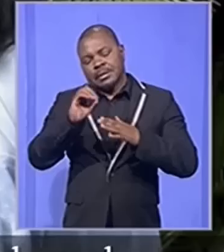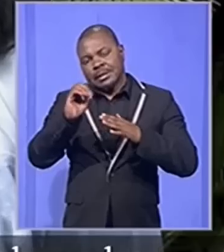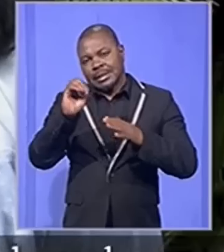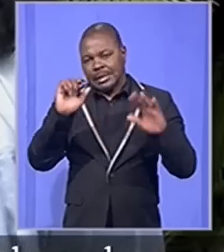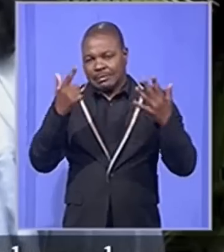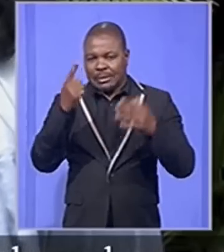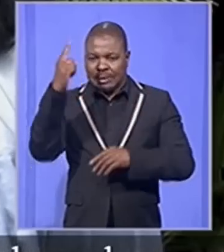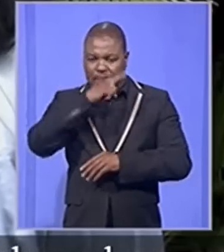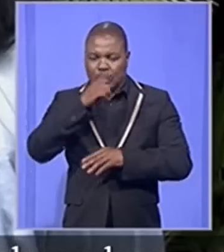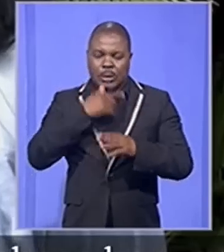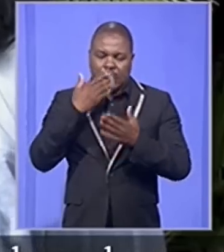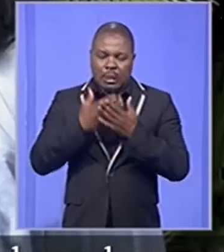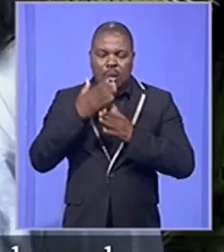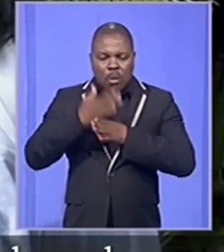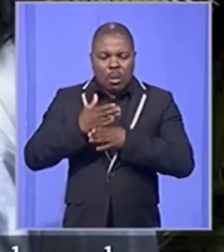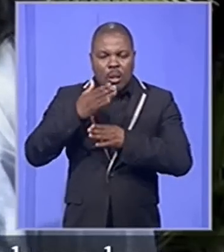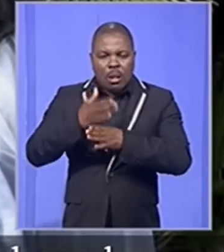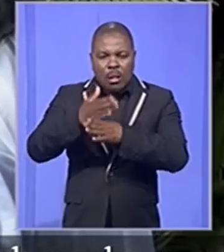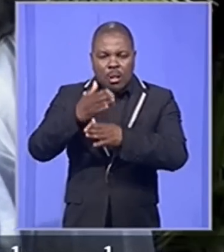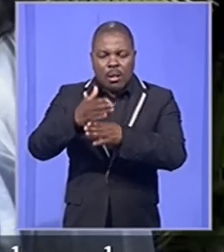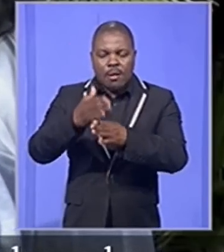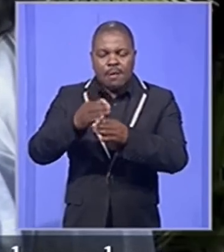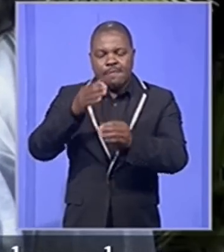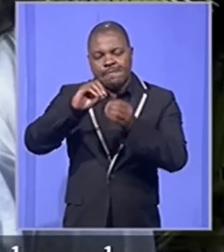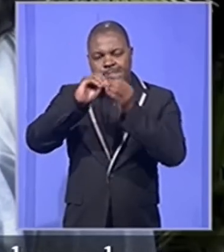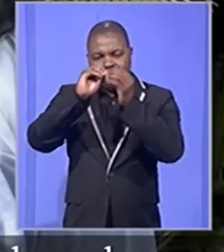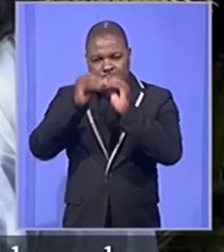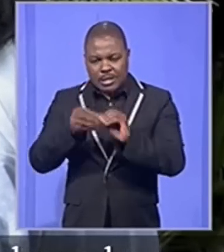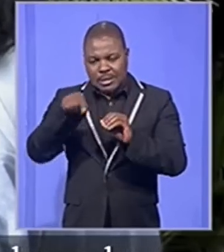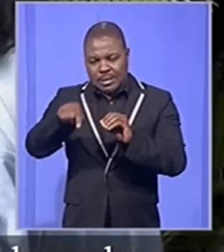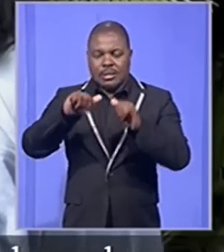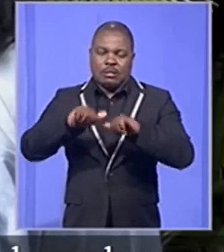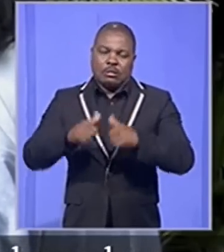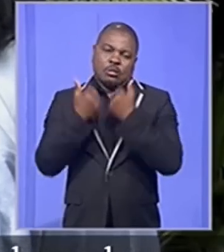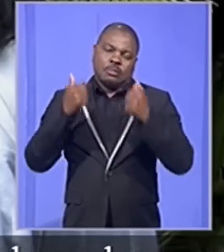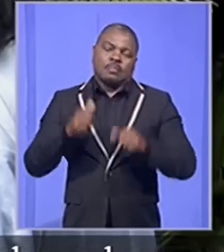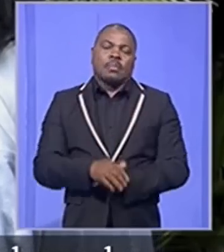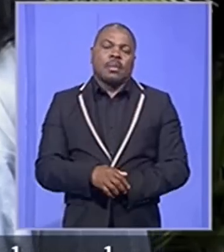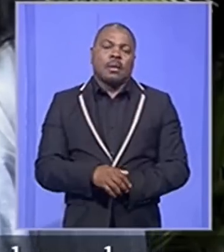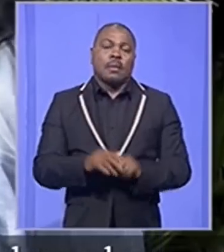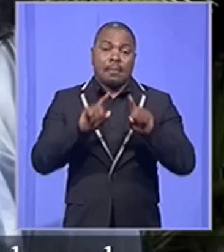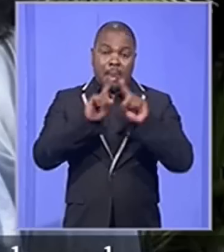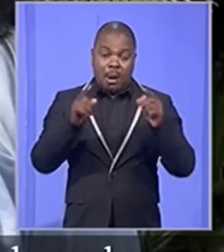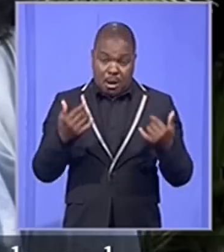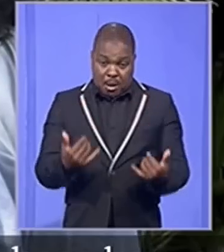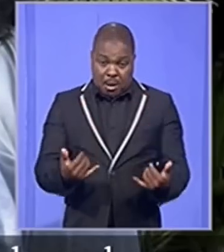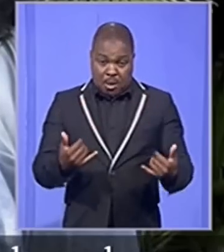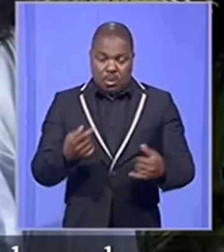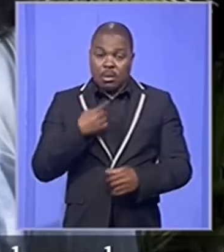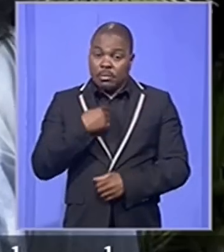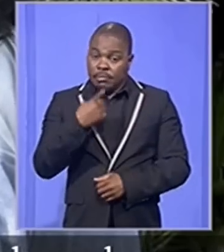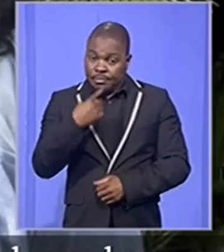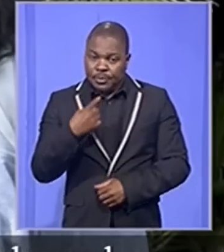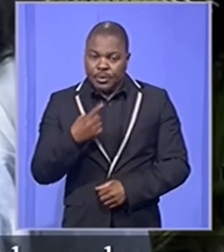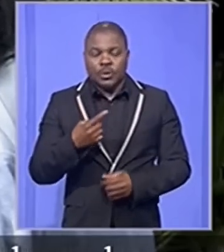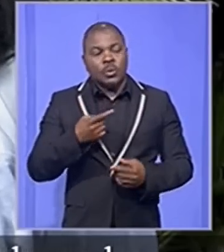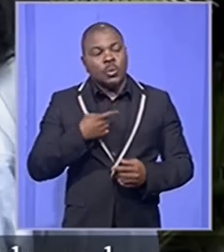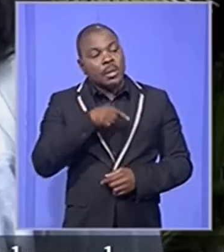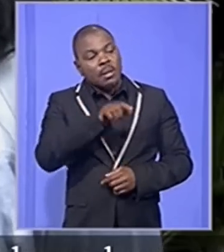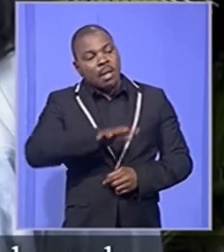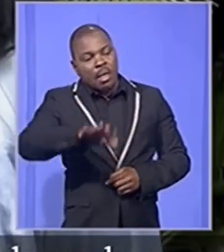days for us to be able to fix what is the challenge. But as I'm speaking to you now, we've just came back from